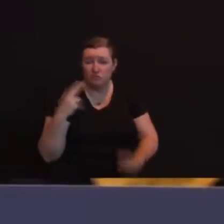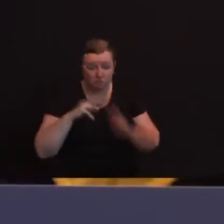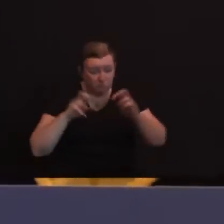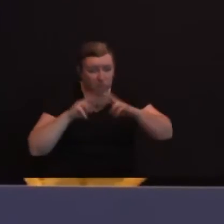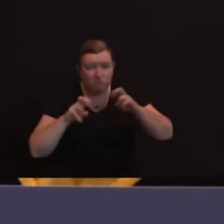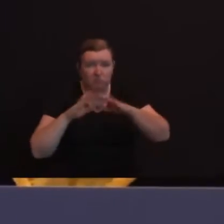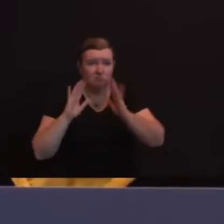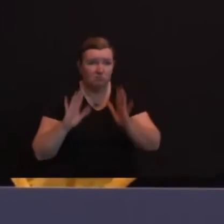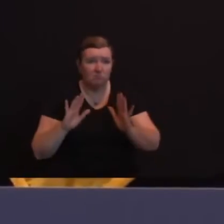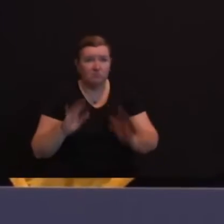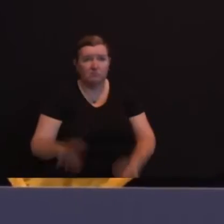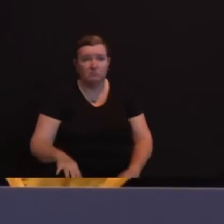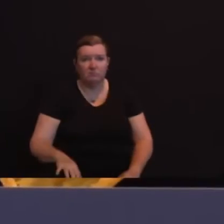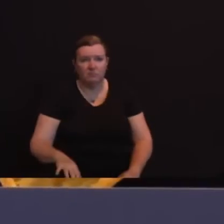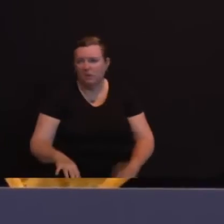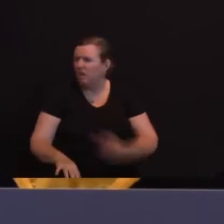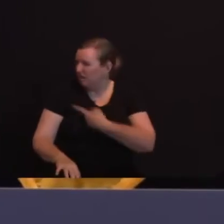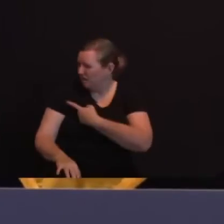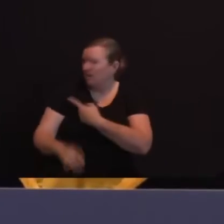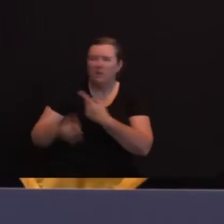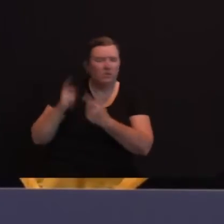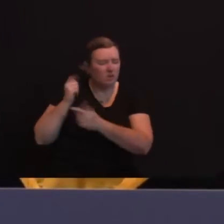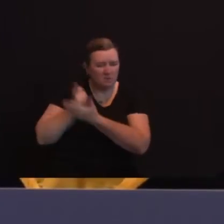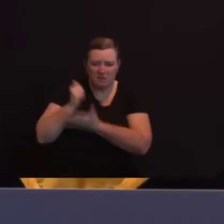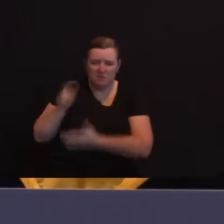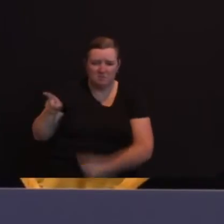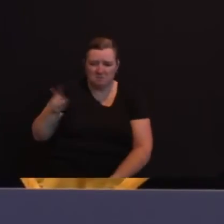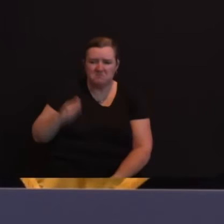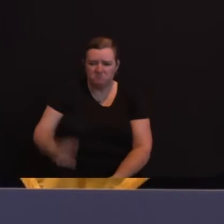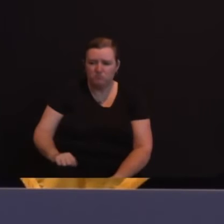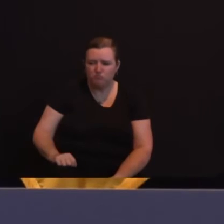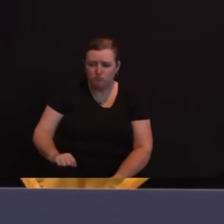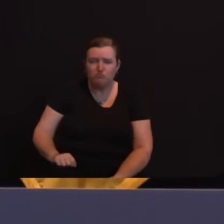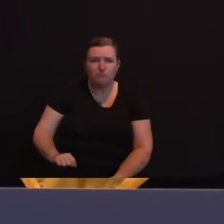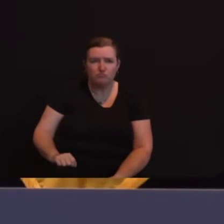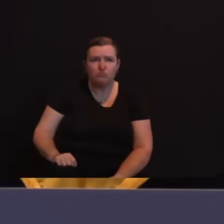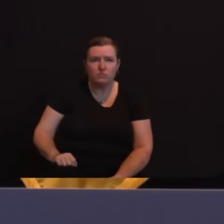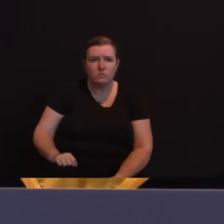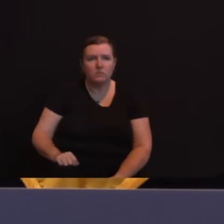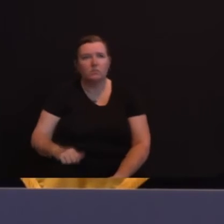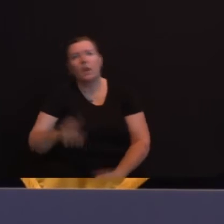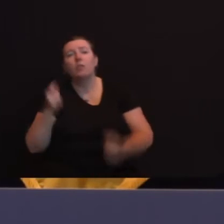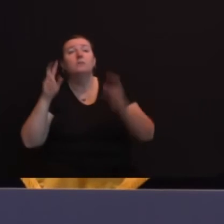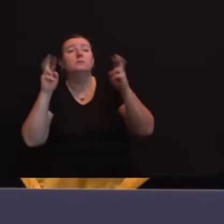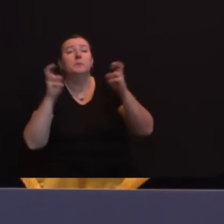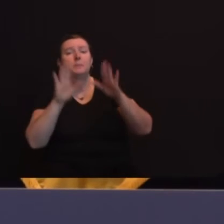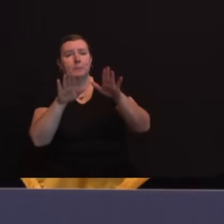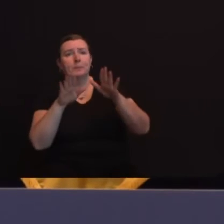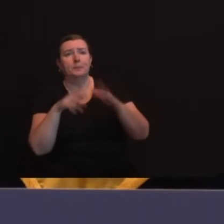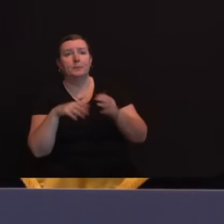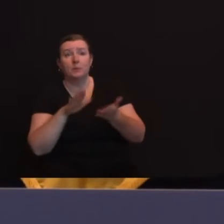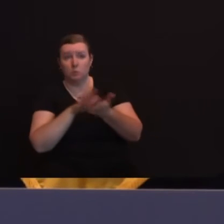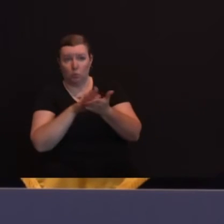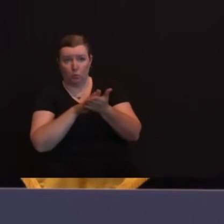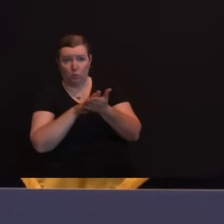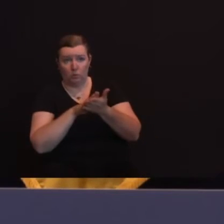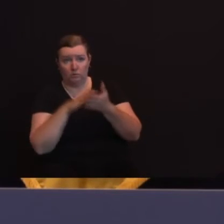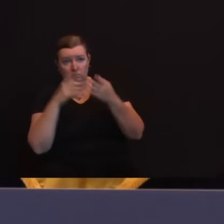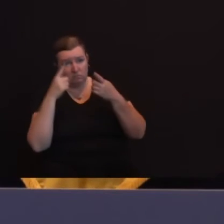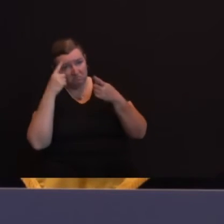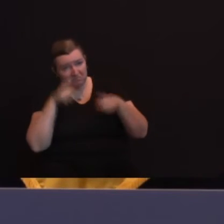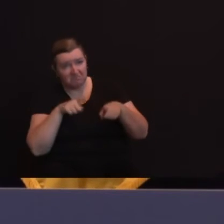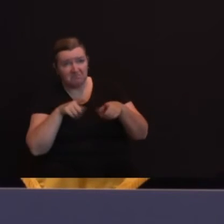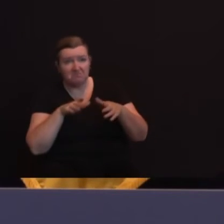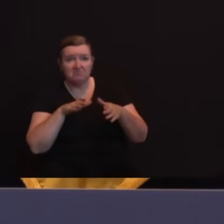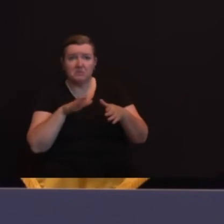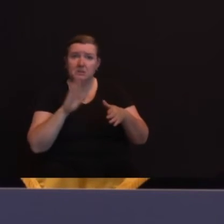Amen. And by the way, another topic with my fellow governors yesterday was schools. And the general consensus is that the school experience has